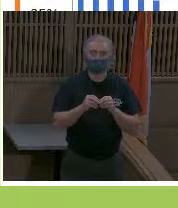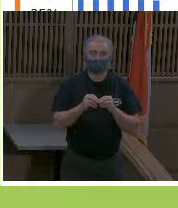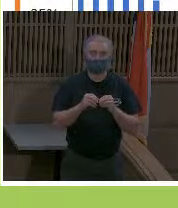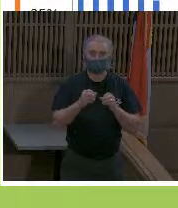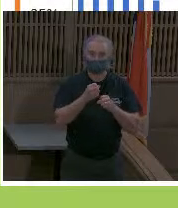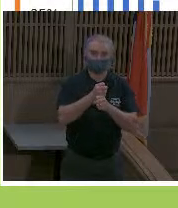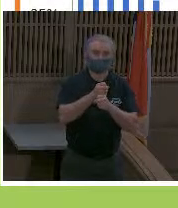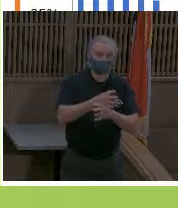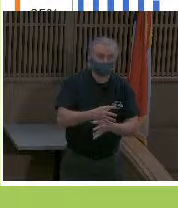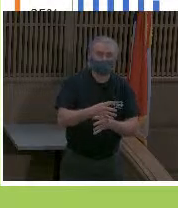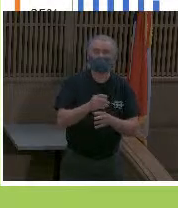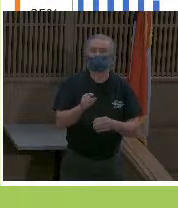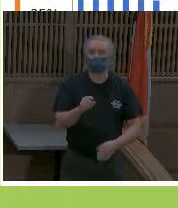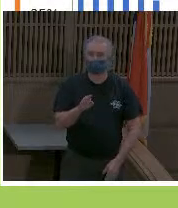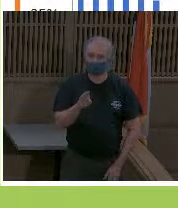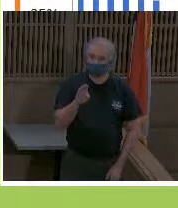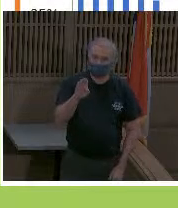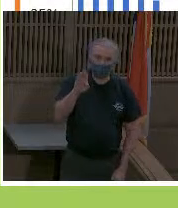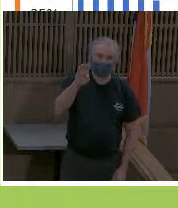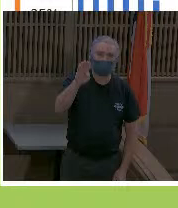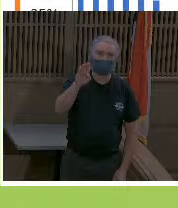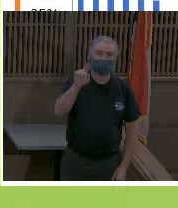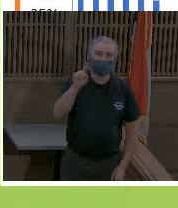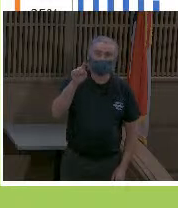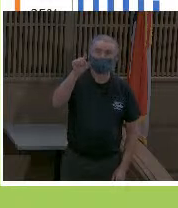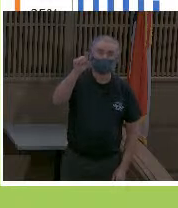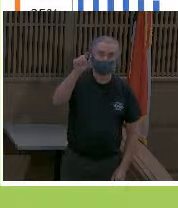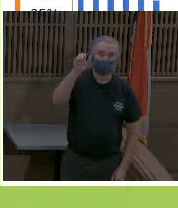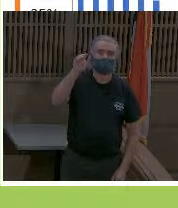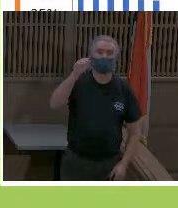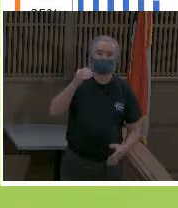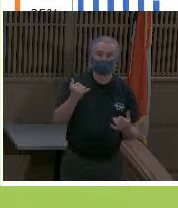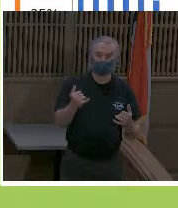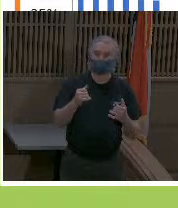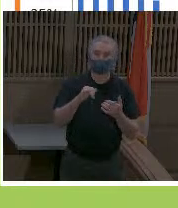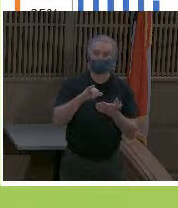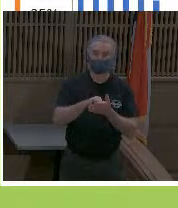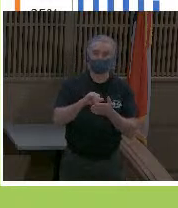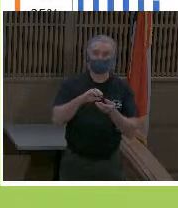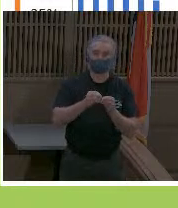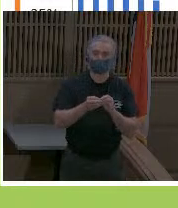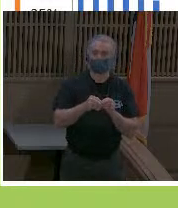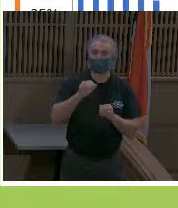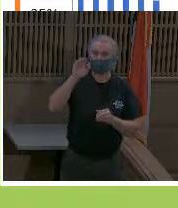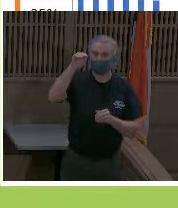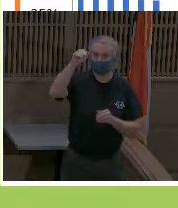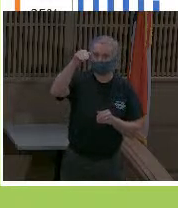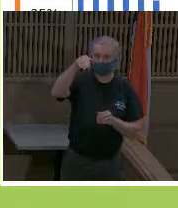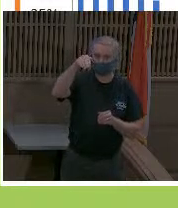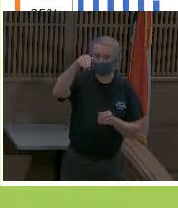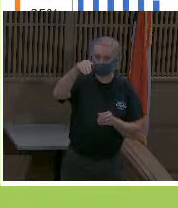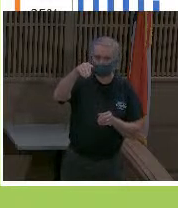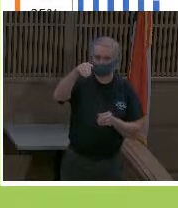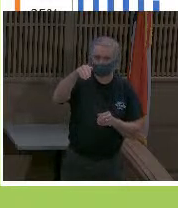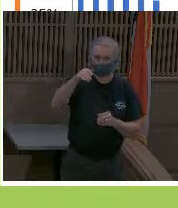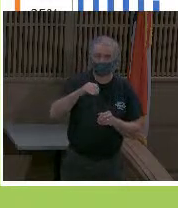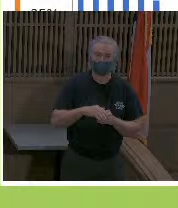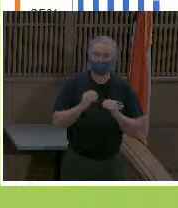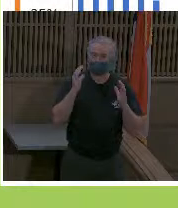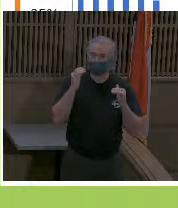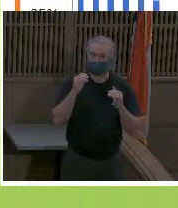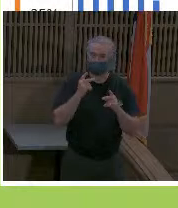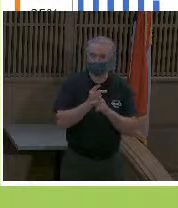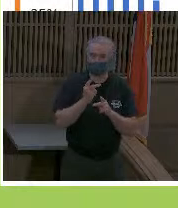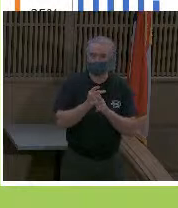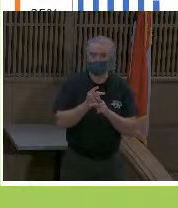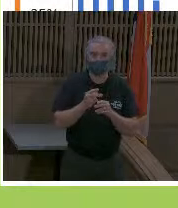of a hard time resisting the urge to get together, and result as a peak, not just locally, but nationwide. So we're starting to see a little bit of a downturn, but